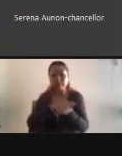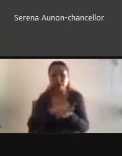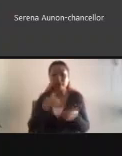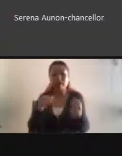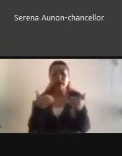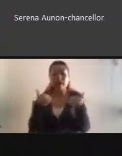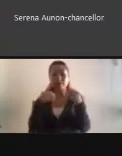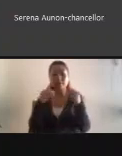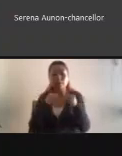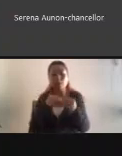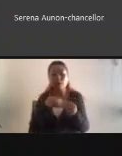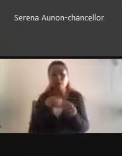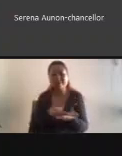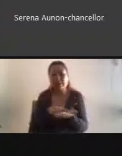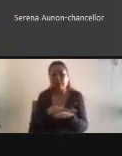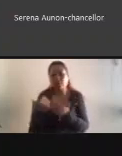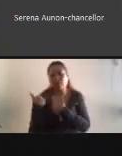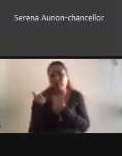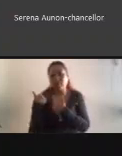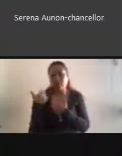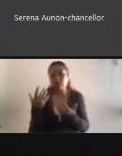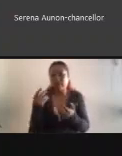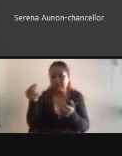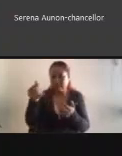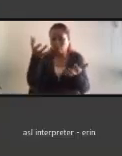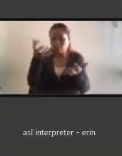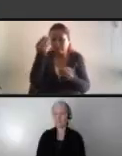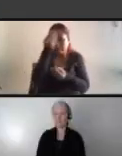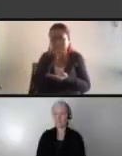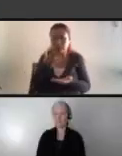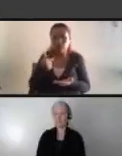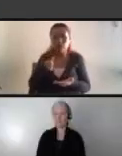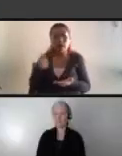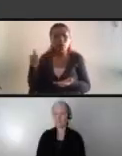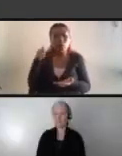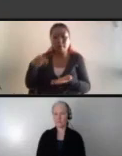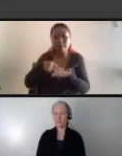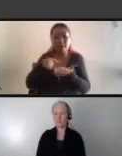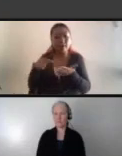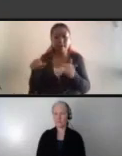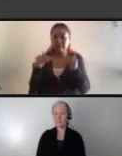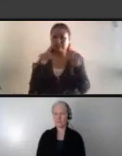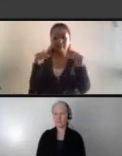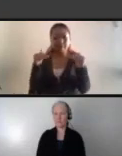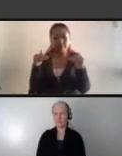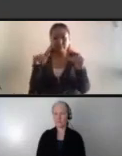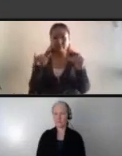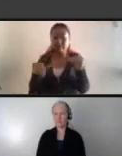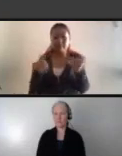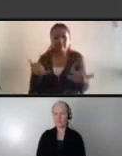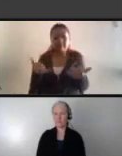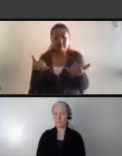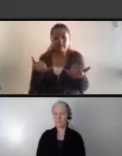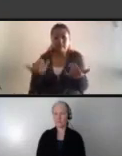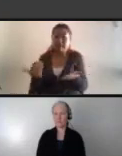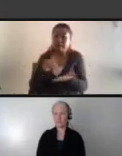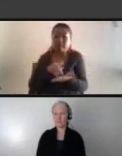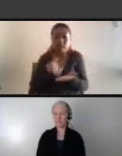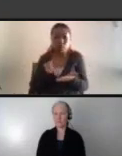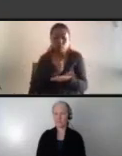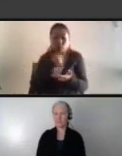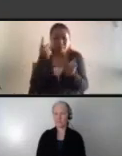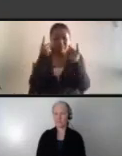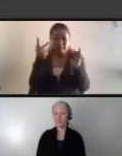And so he just wanted me to know right away that I was not going to be paid as much. That today we would all see as